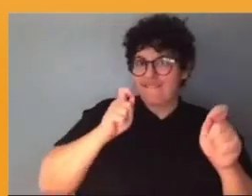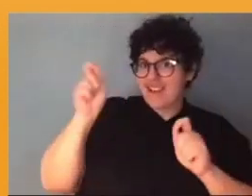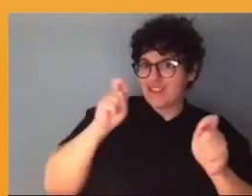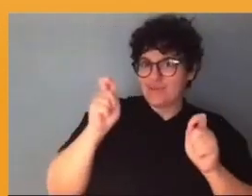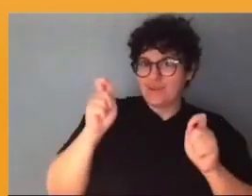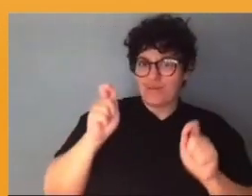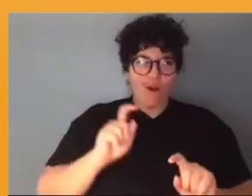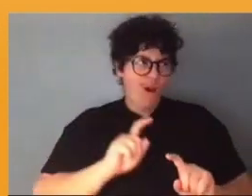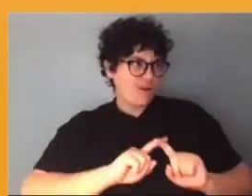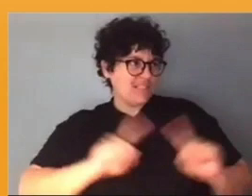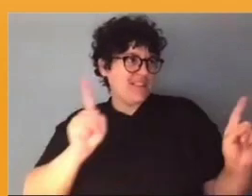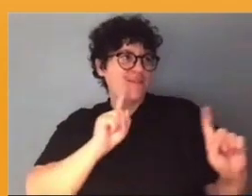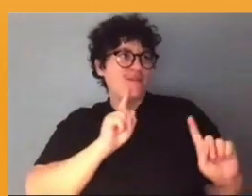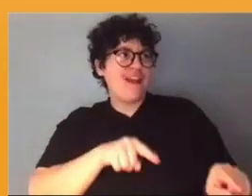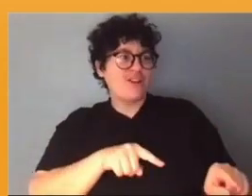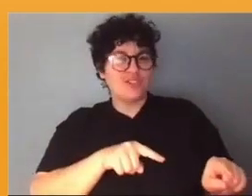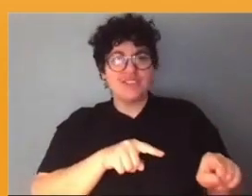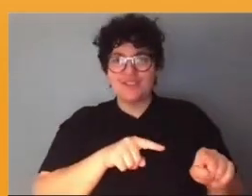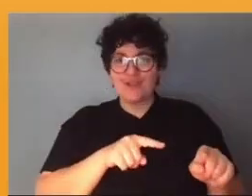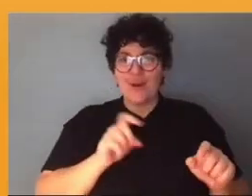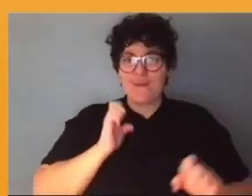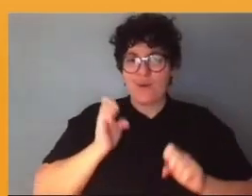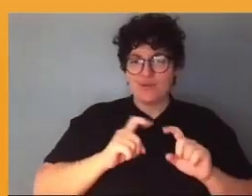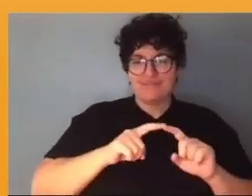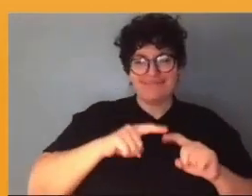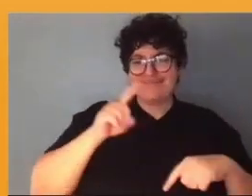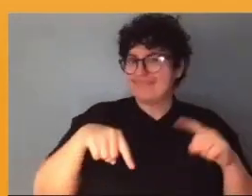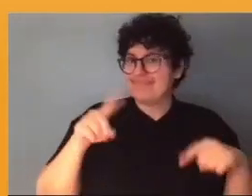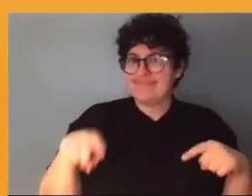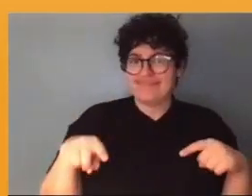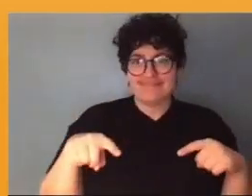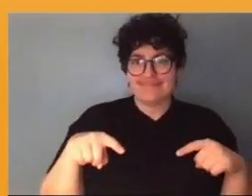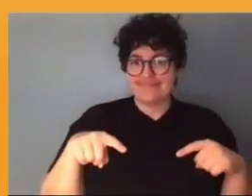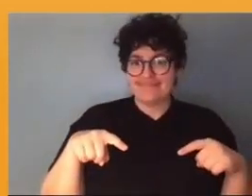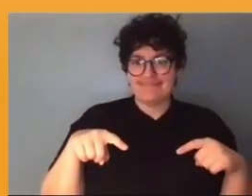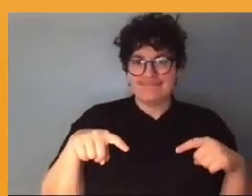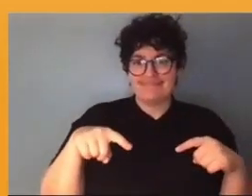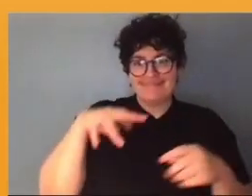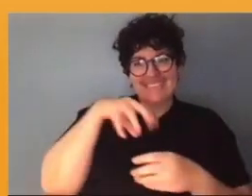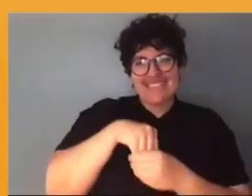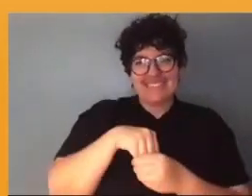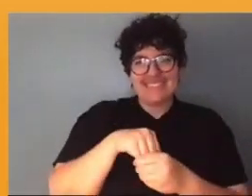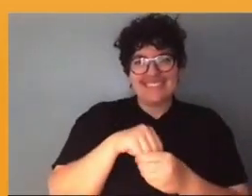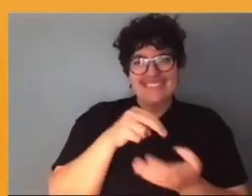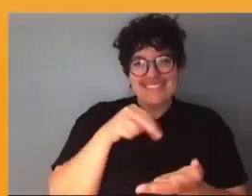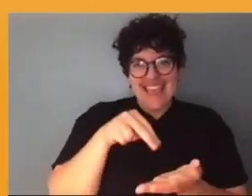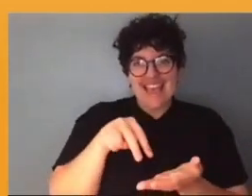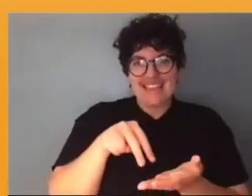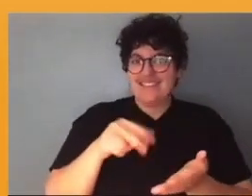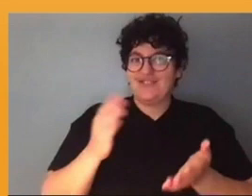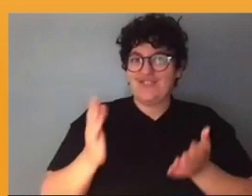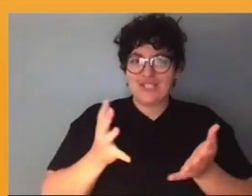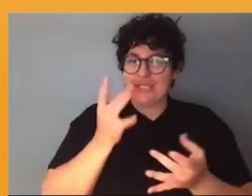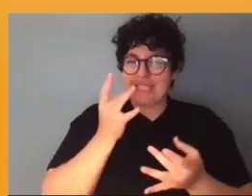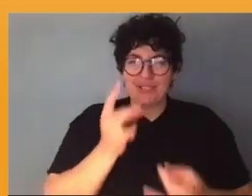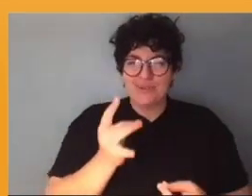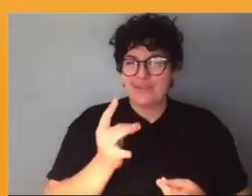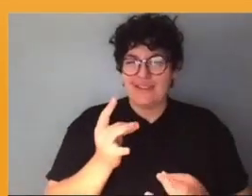know, emotion within dance and those gestures, I think, are really interesting to look at when